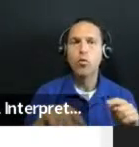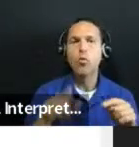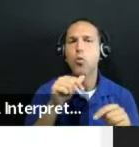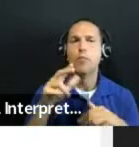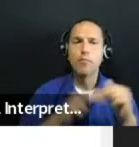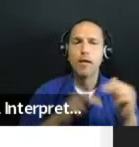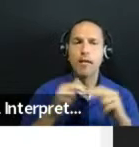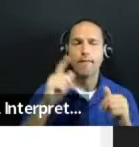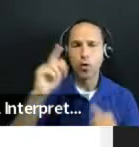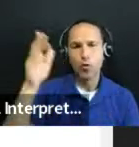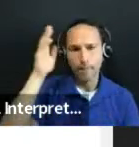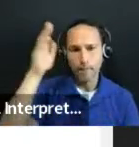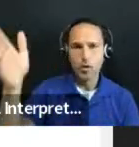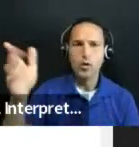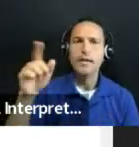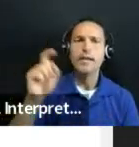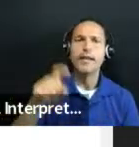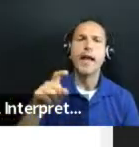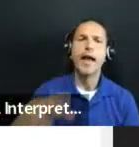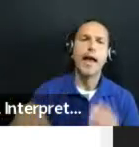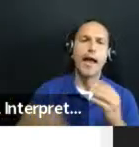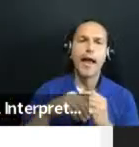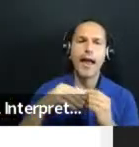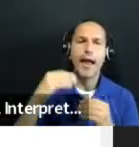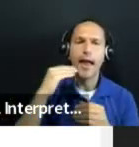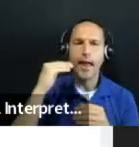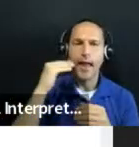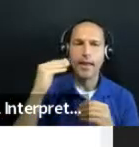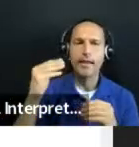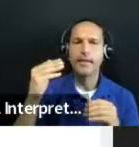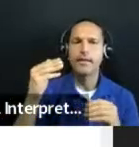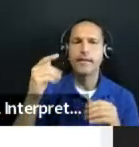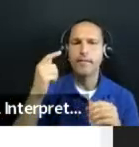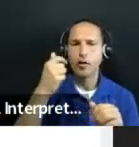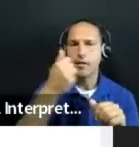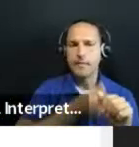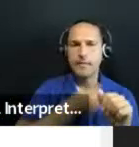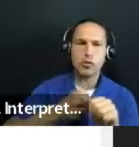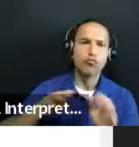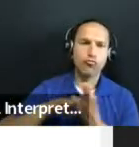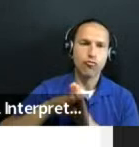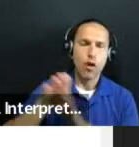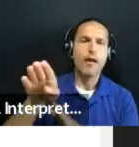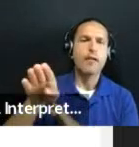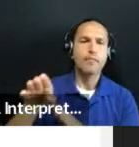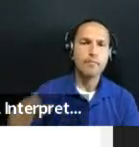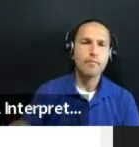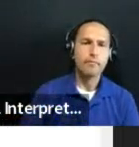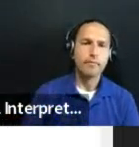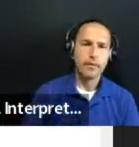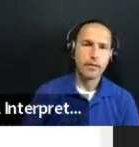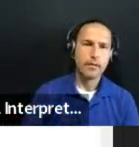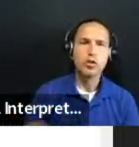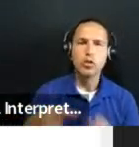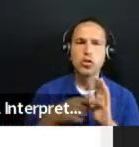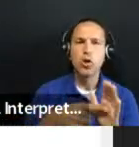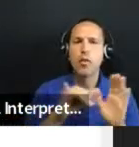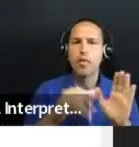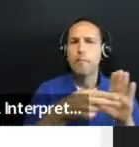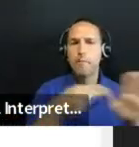the future, probably we need a heading associated with each ramp, but here's the information for marker A.